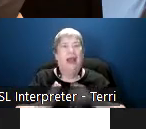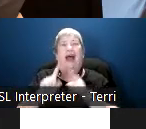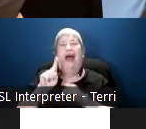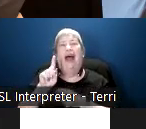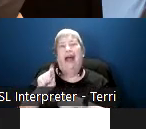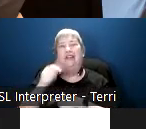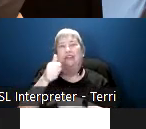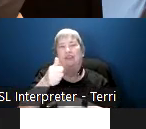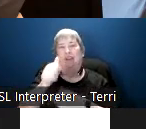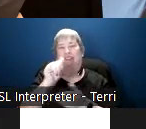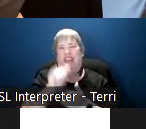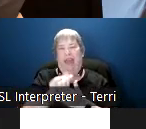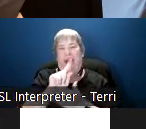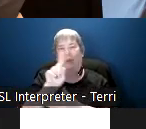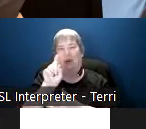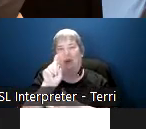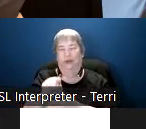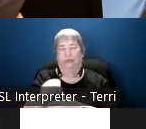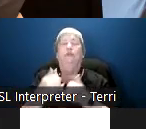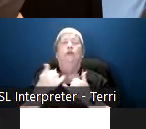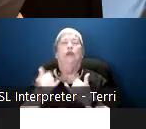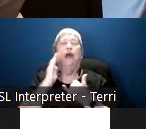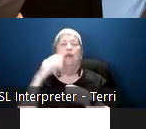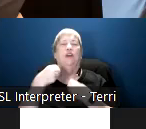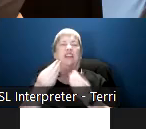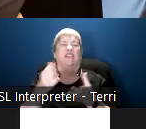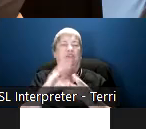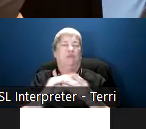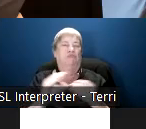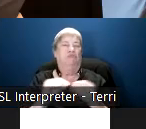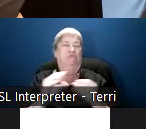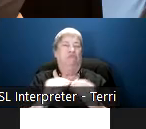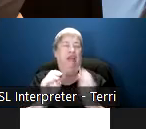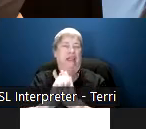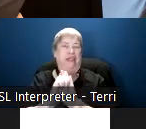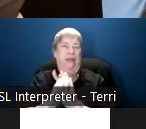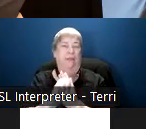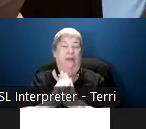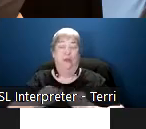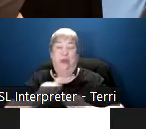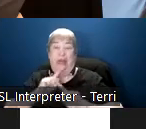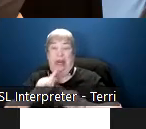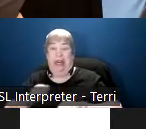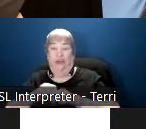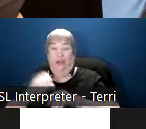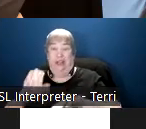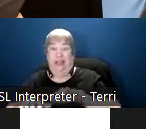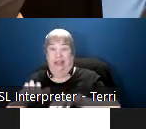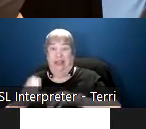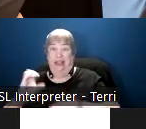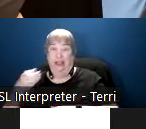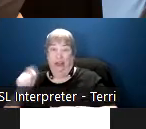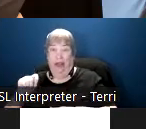going to read you a little scenario and I'm going to have you answer in the chat what you would do.